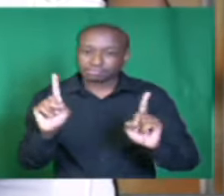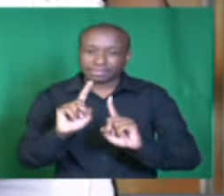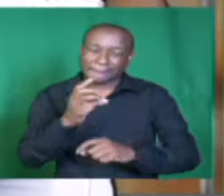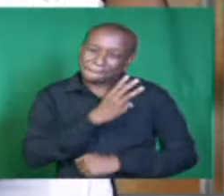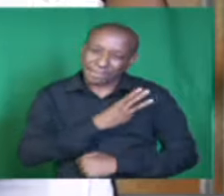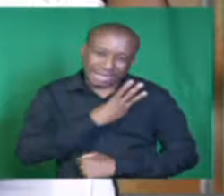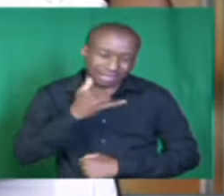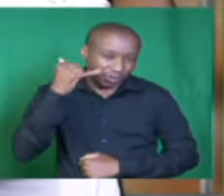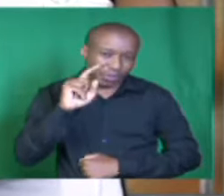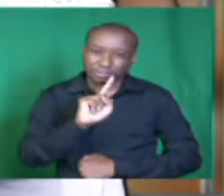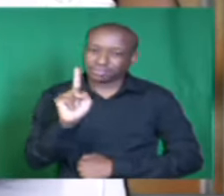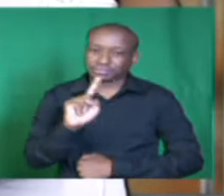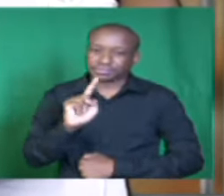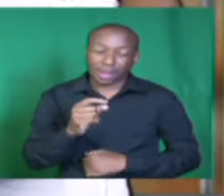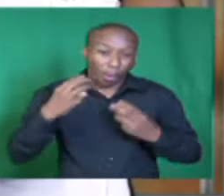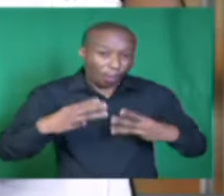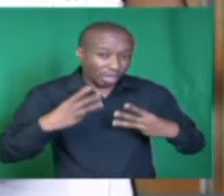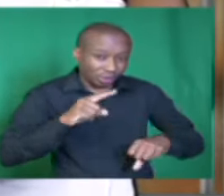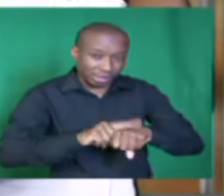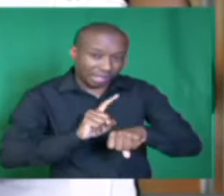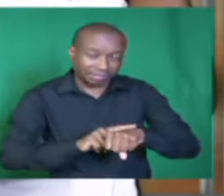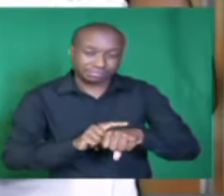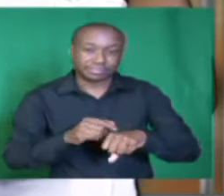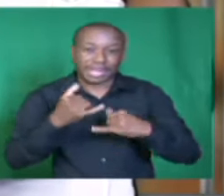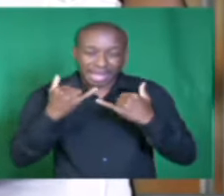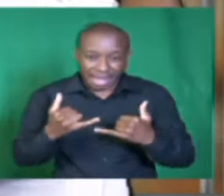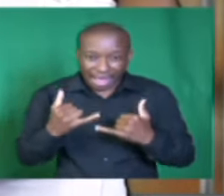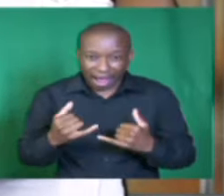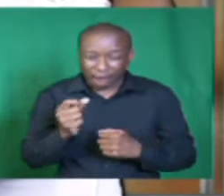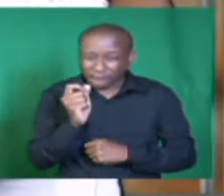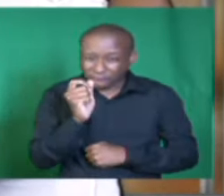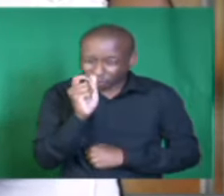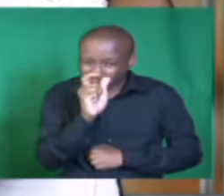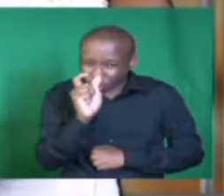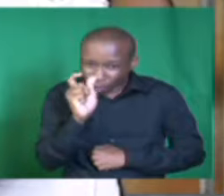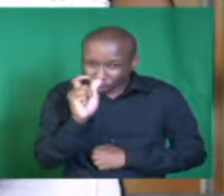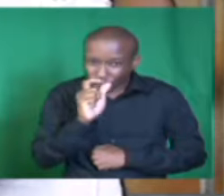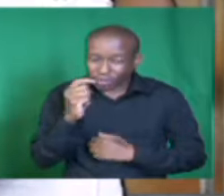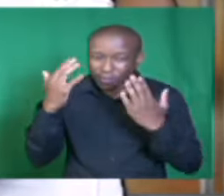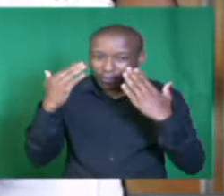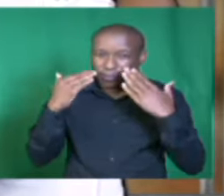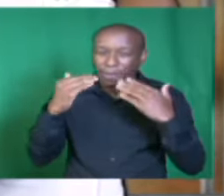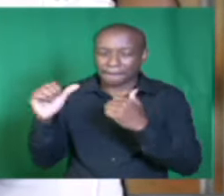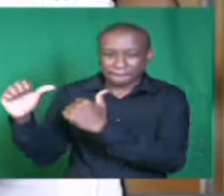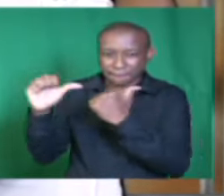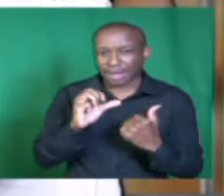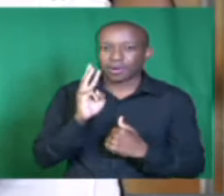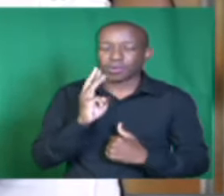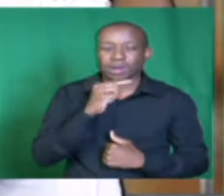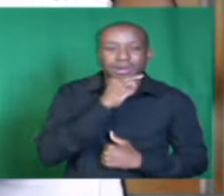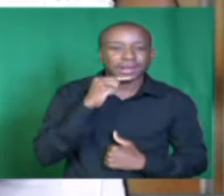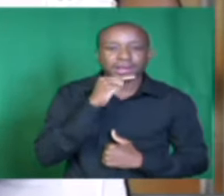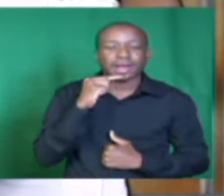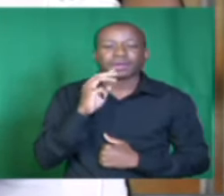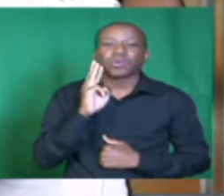please. And without wasting any time, let's take a quick breather. We'll be right back. Lerato actually will be right